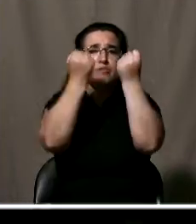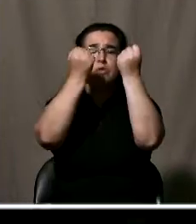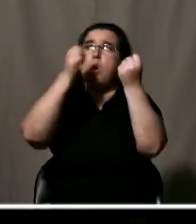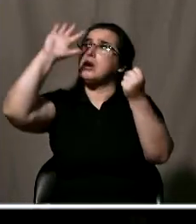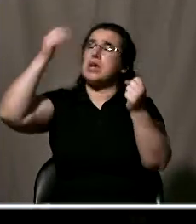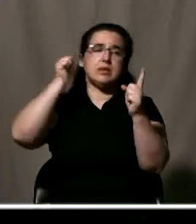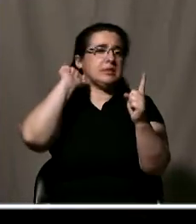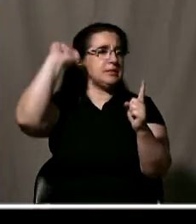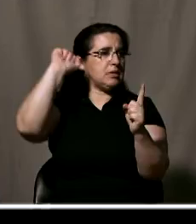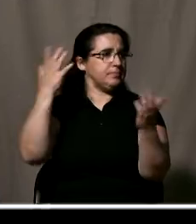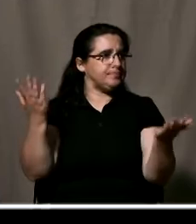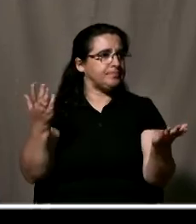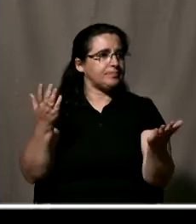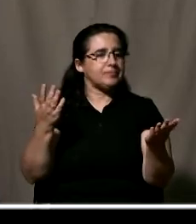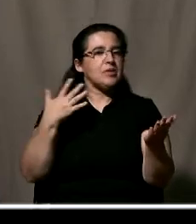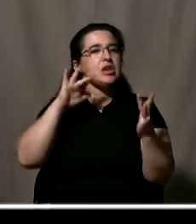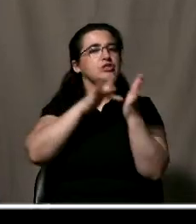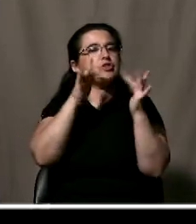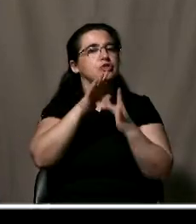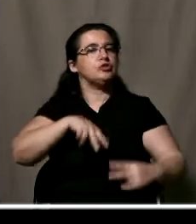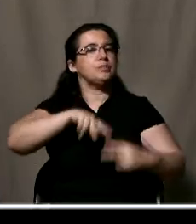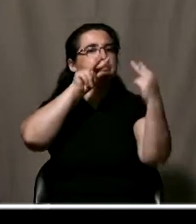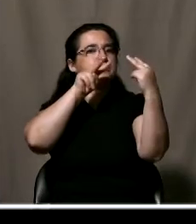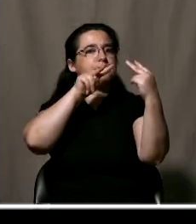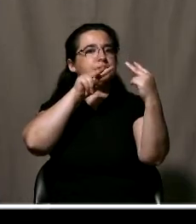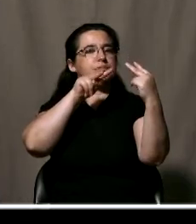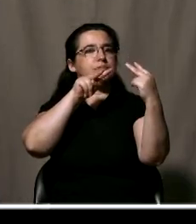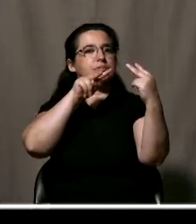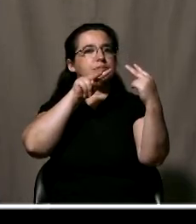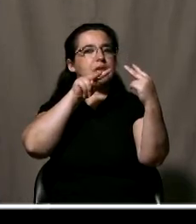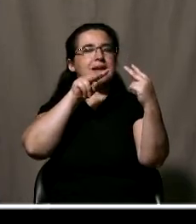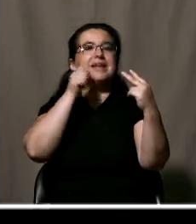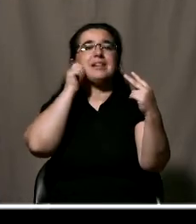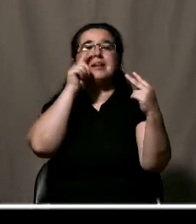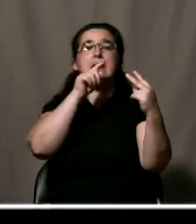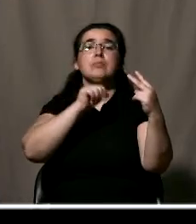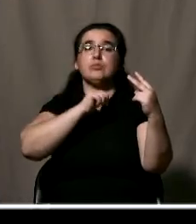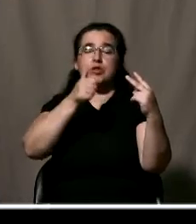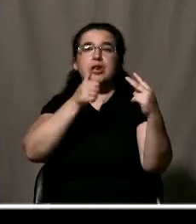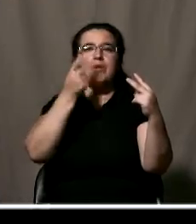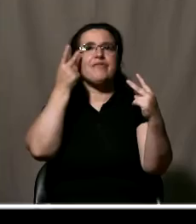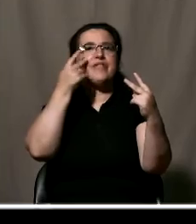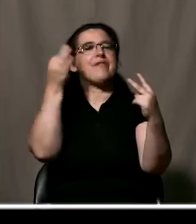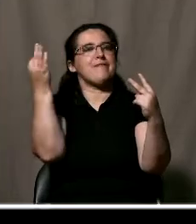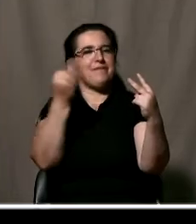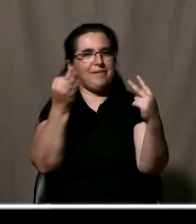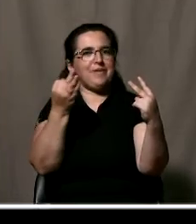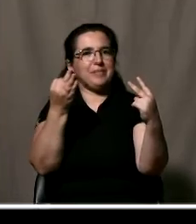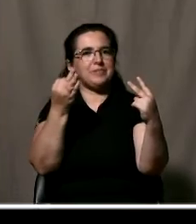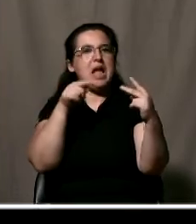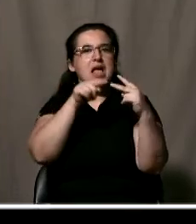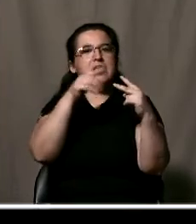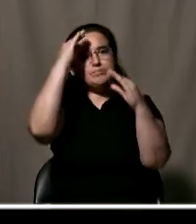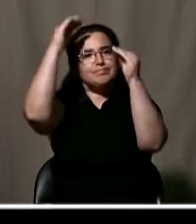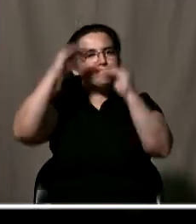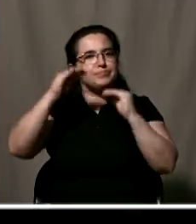do I see when I look to Jesus, o que é que eu vejo quando olho para Jesus? That the one that died lives. Que aquele que morreu vive. He is my high priest. Ele é o meu sumo